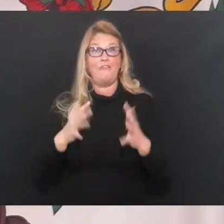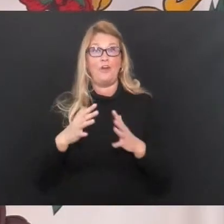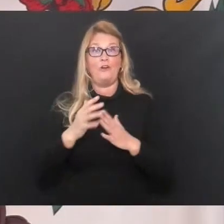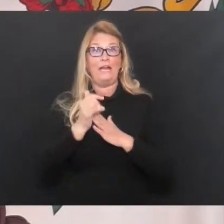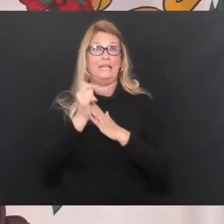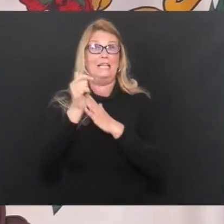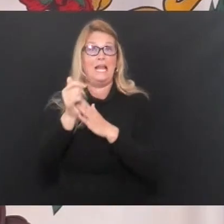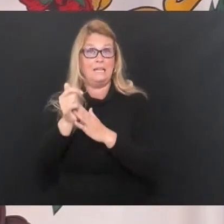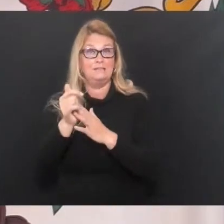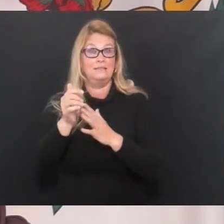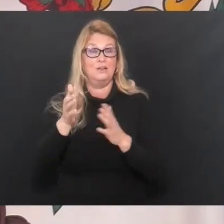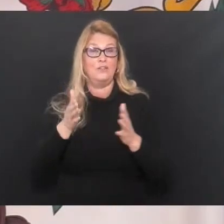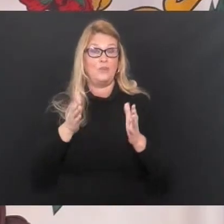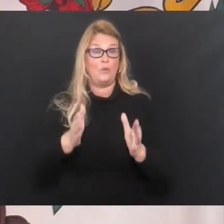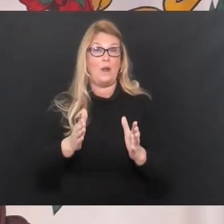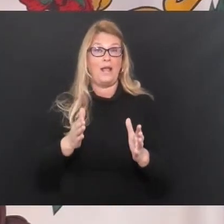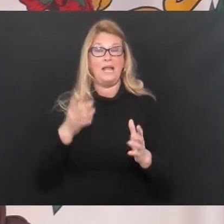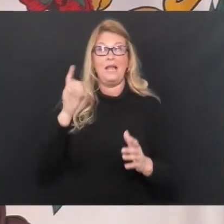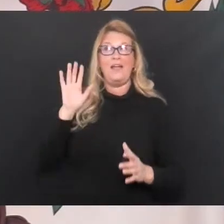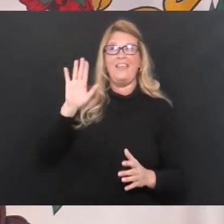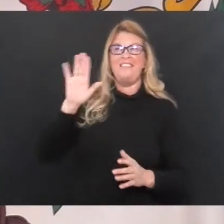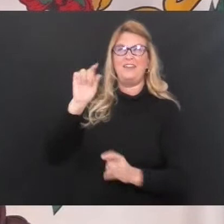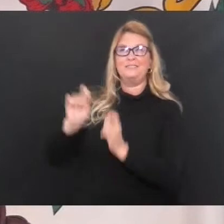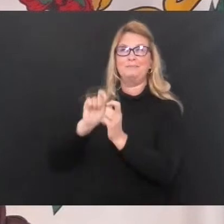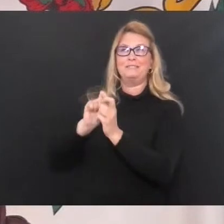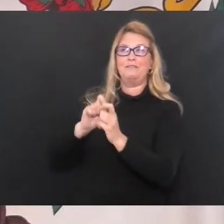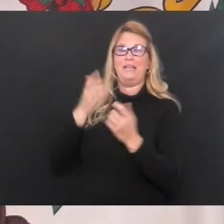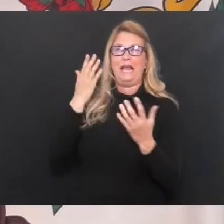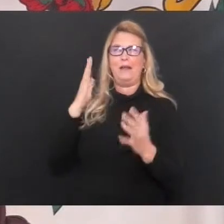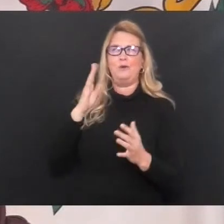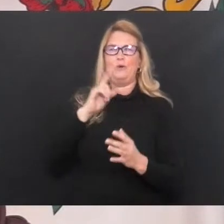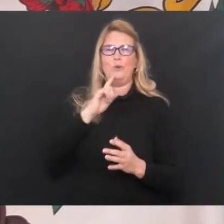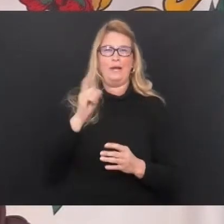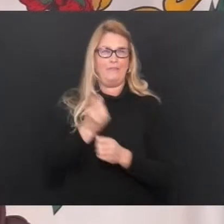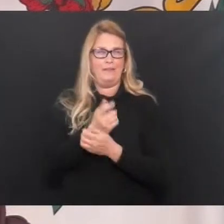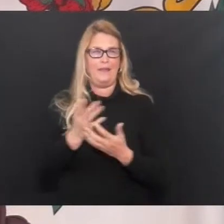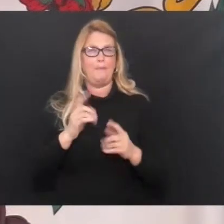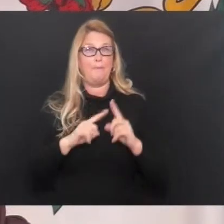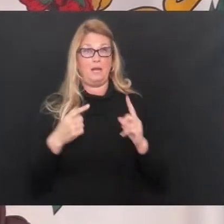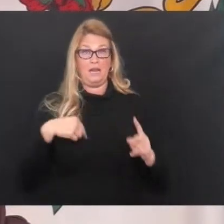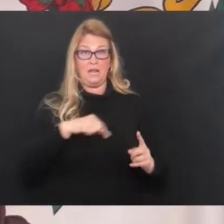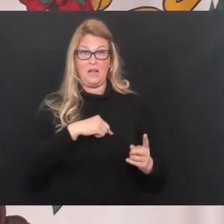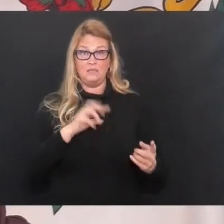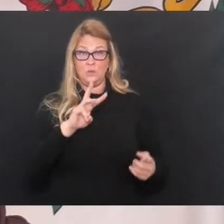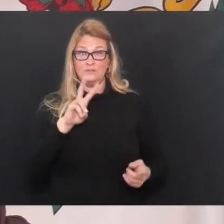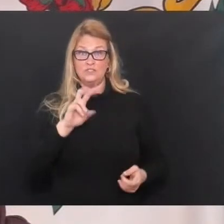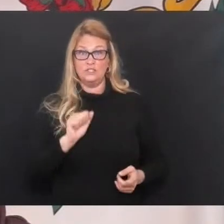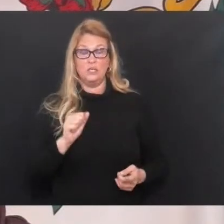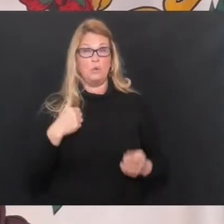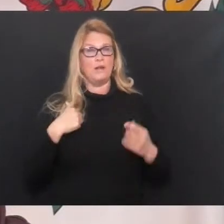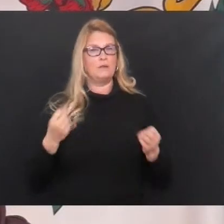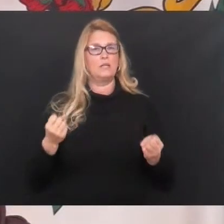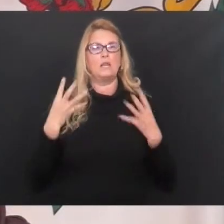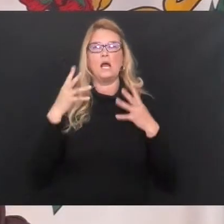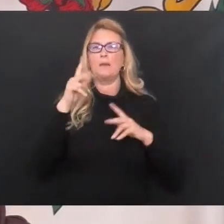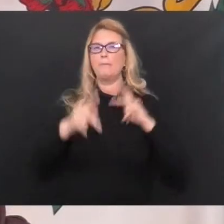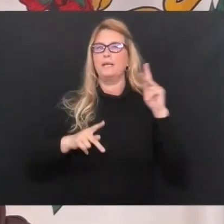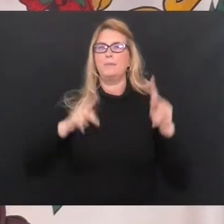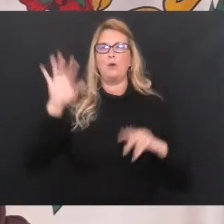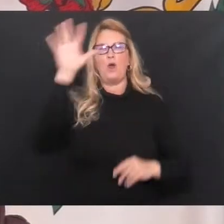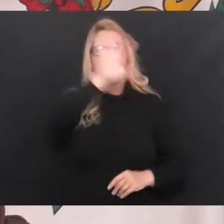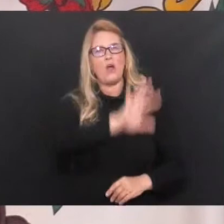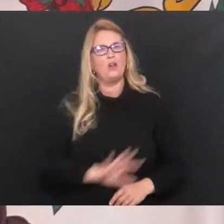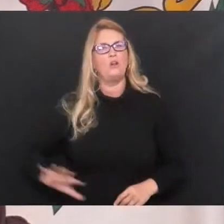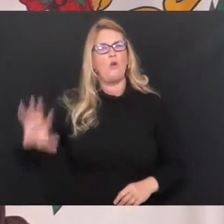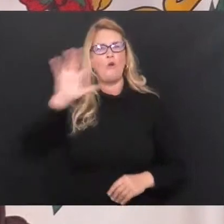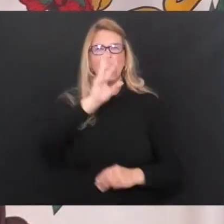I don't know much about Alaska, but I know in West Virginia that you had a lot of people out there all across the world